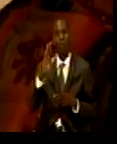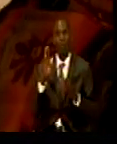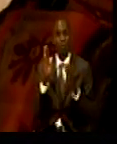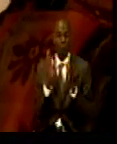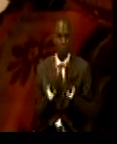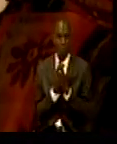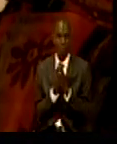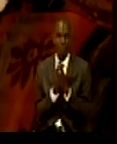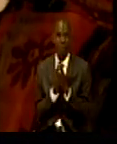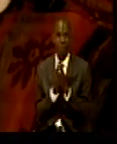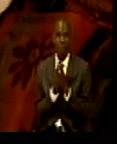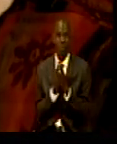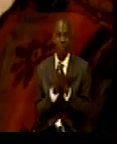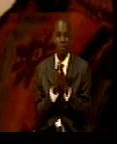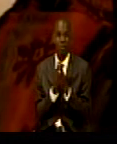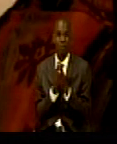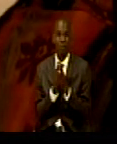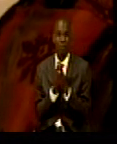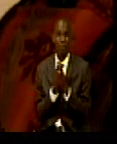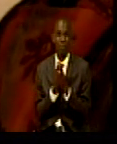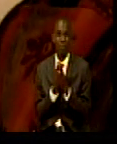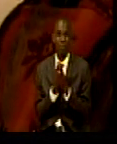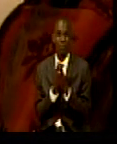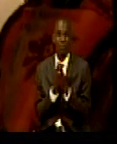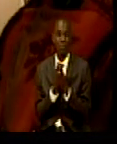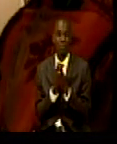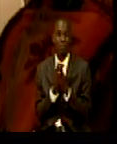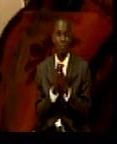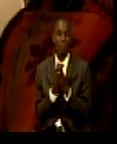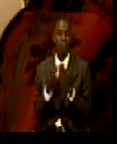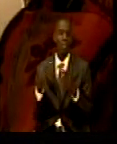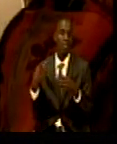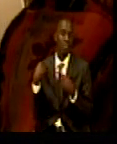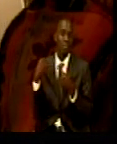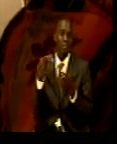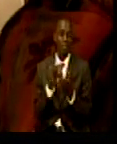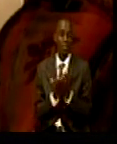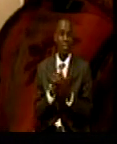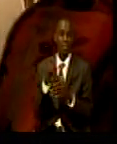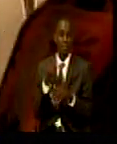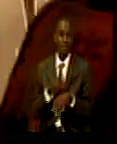I started moving. Since that time,